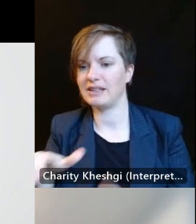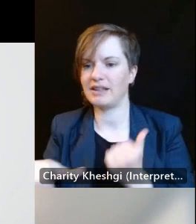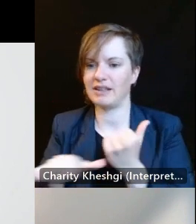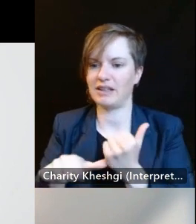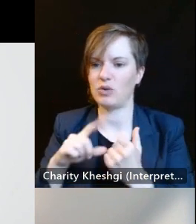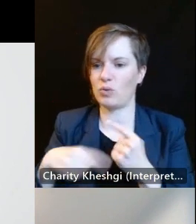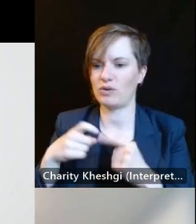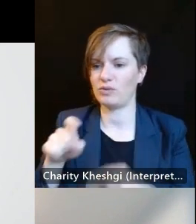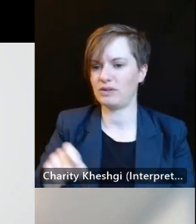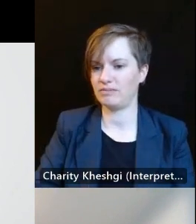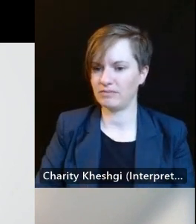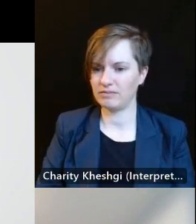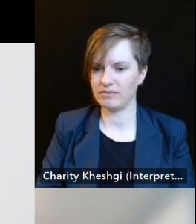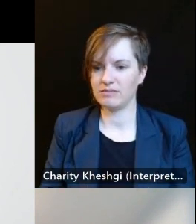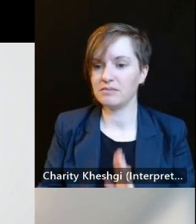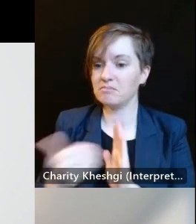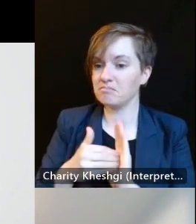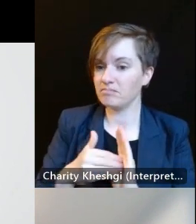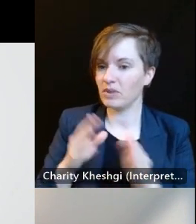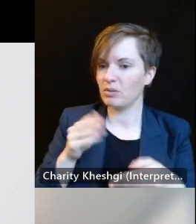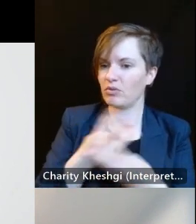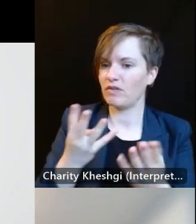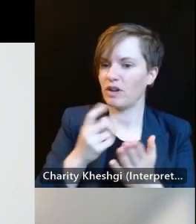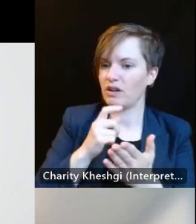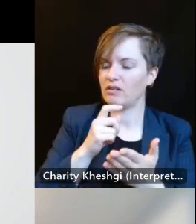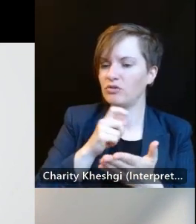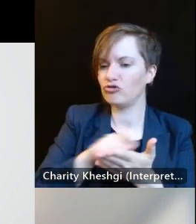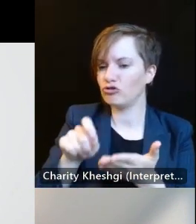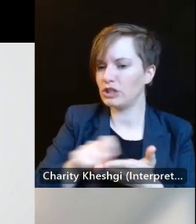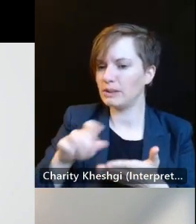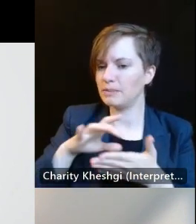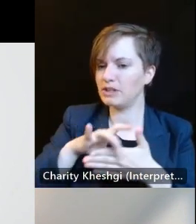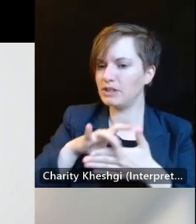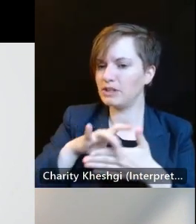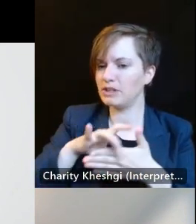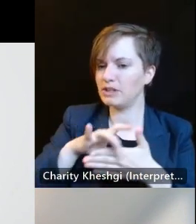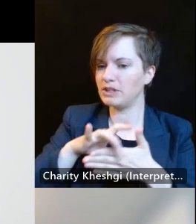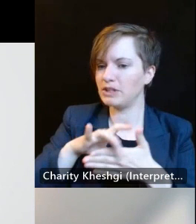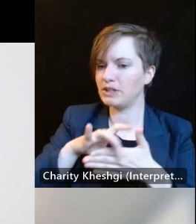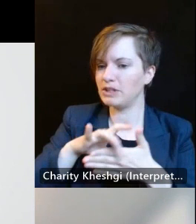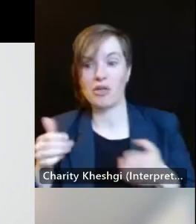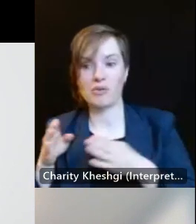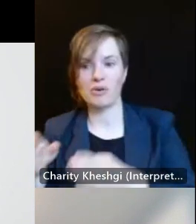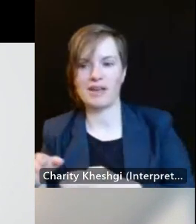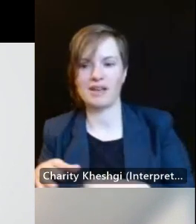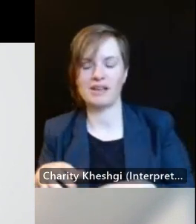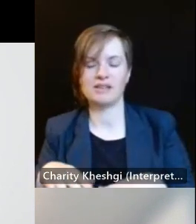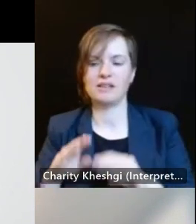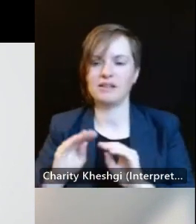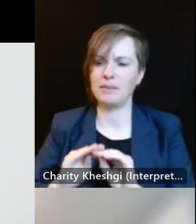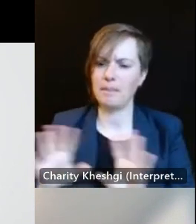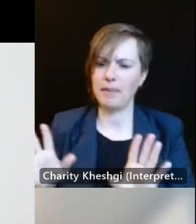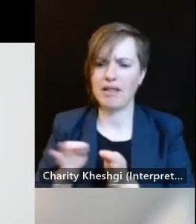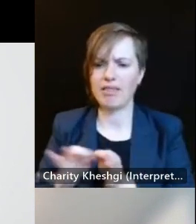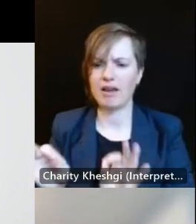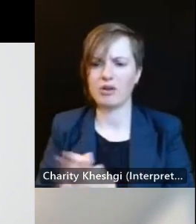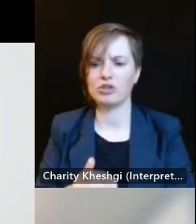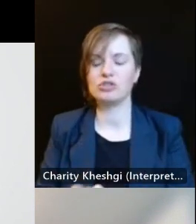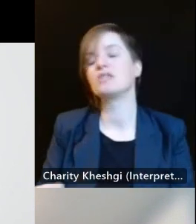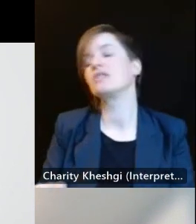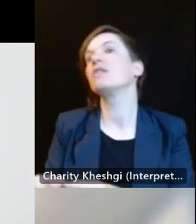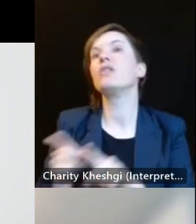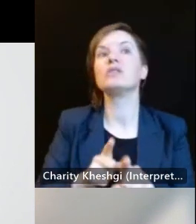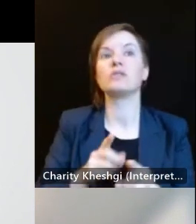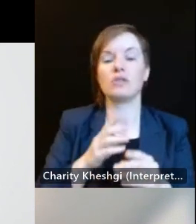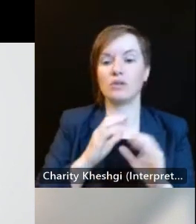Providing written materials in alternative formats in plain language, providing information to deaf people using a qualified sign